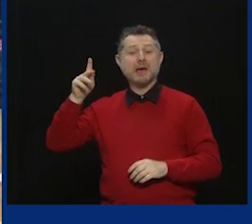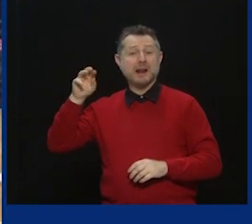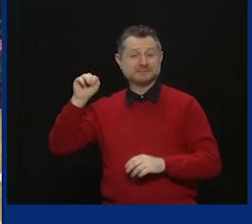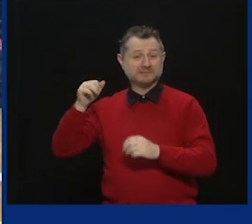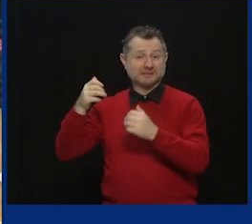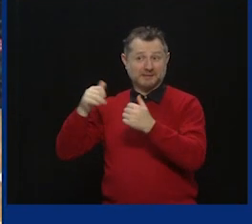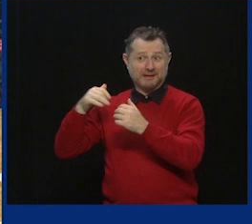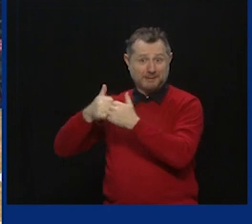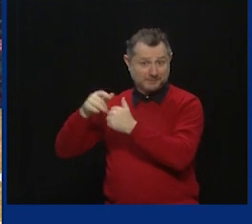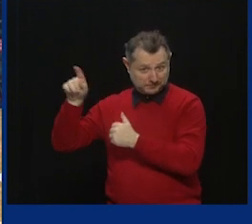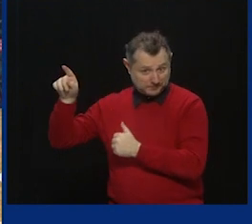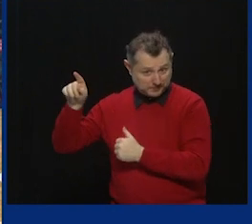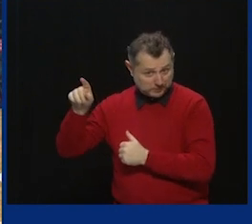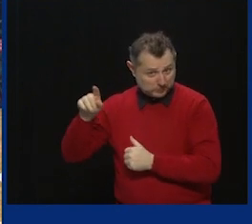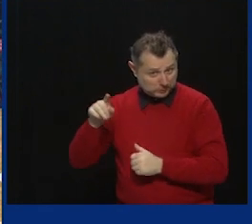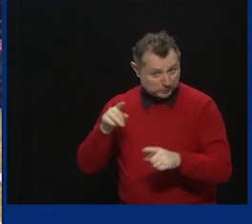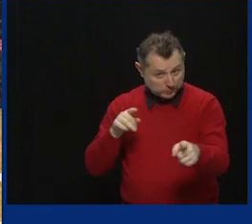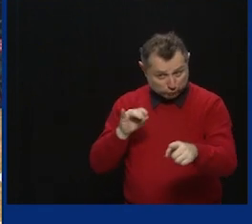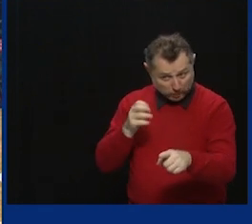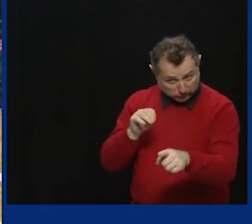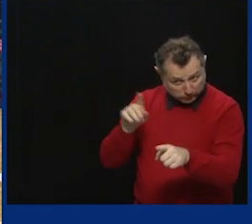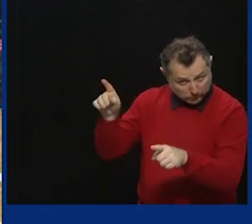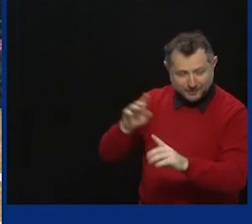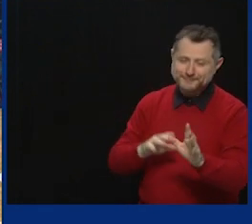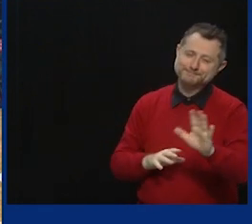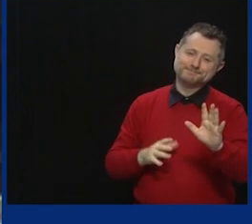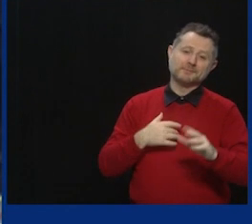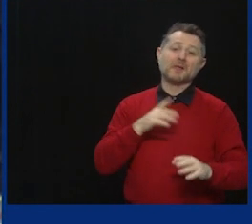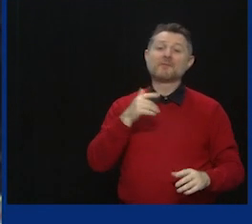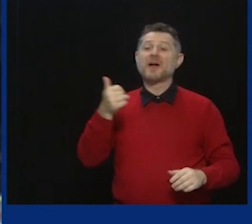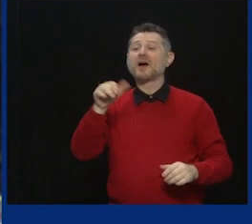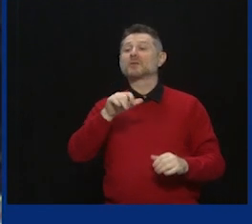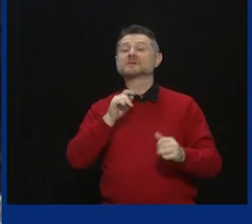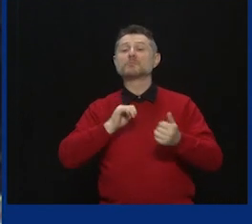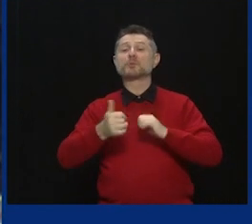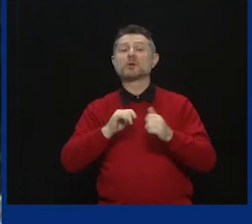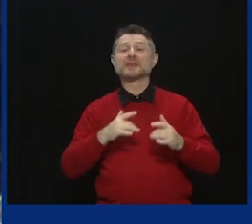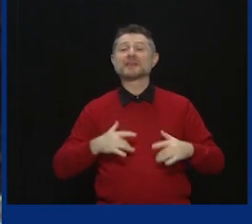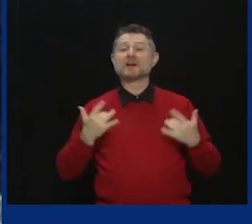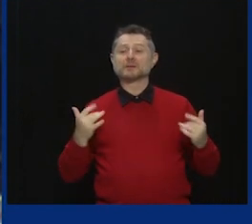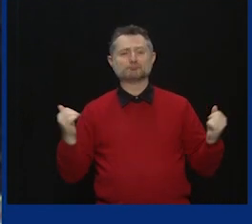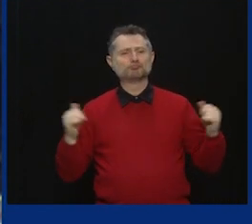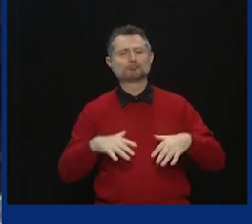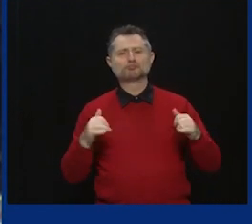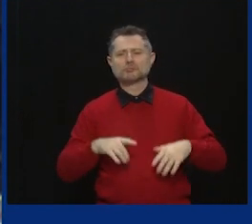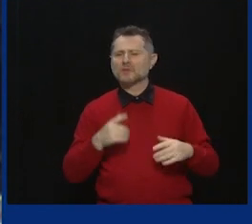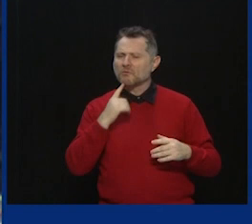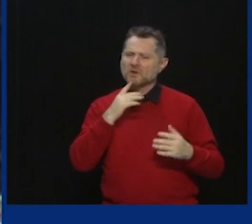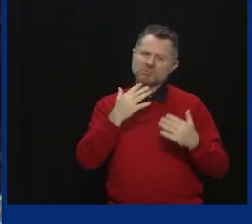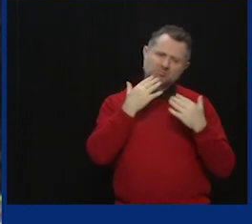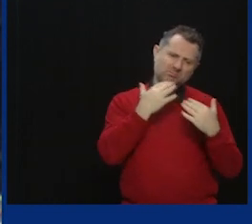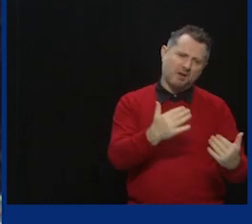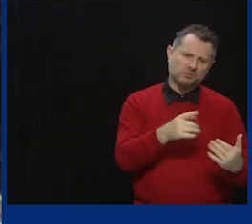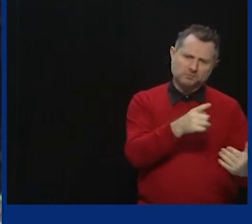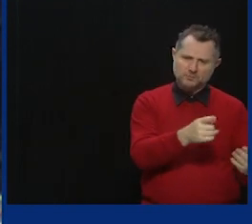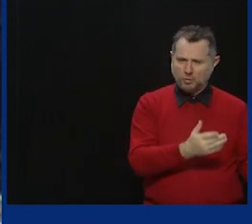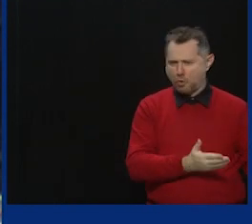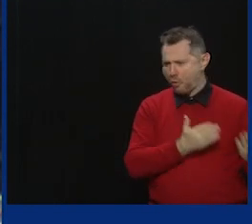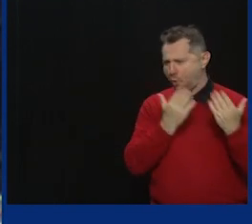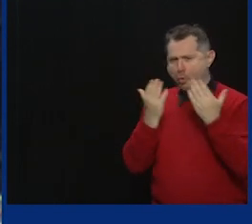playing. I'm joking. And also to any other sporting events here. So thank you so much for that. Let